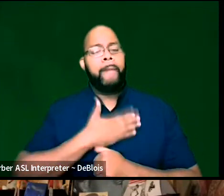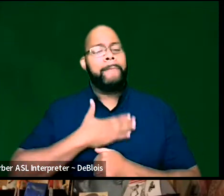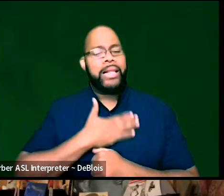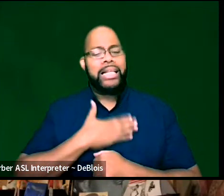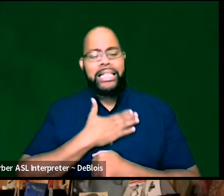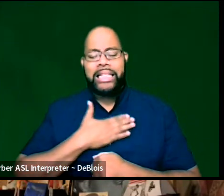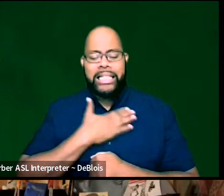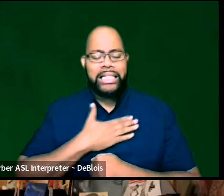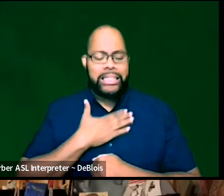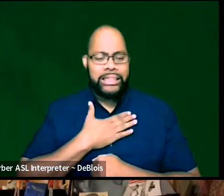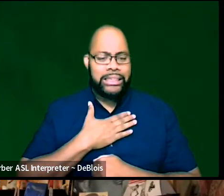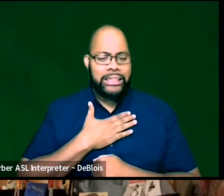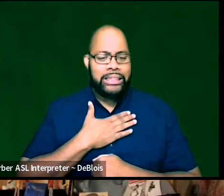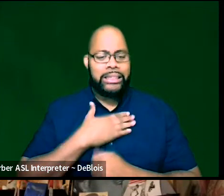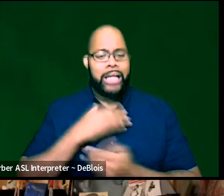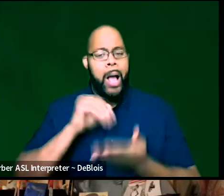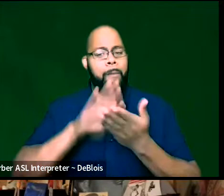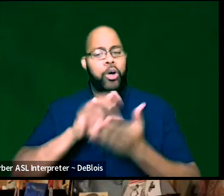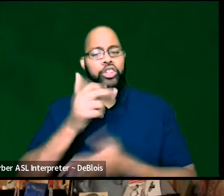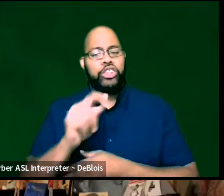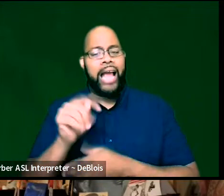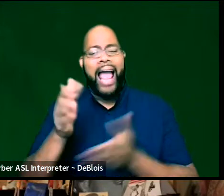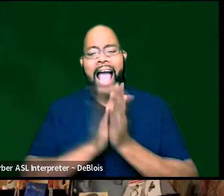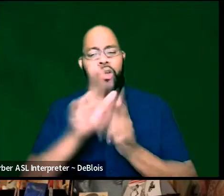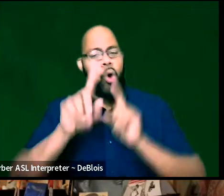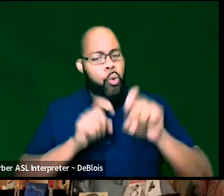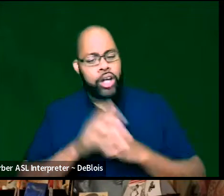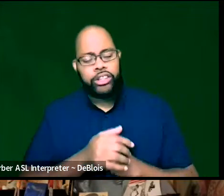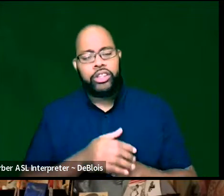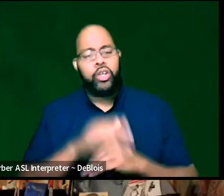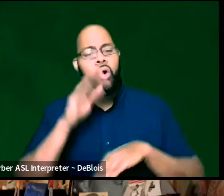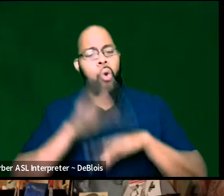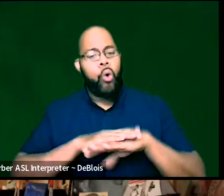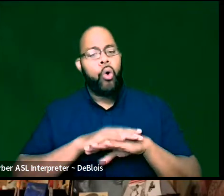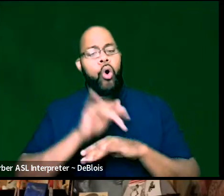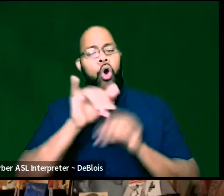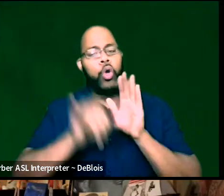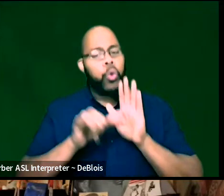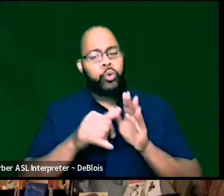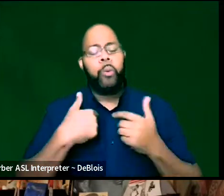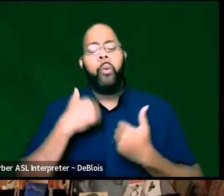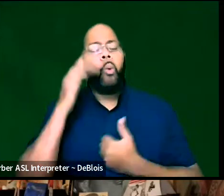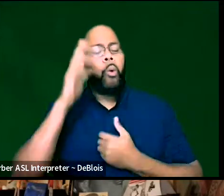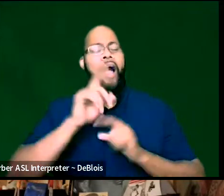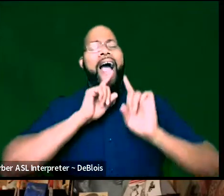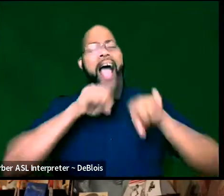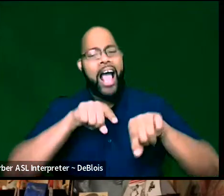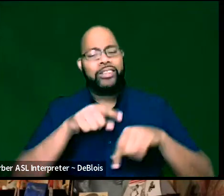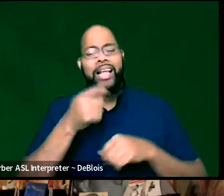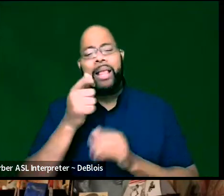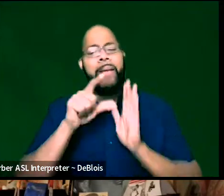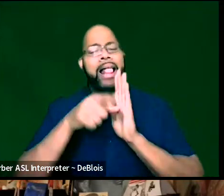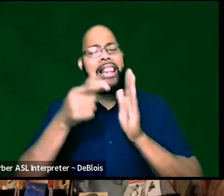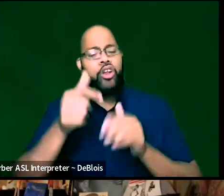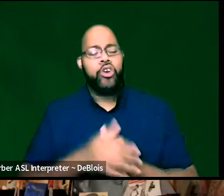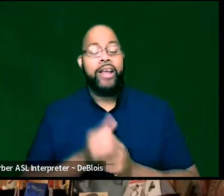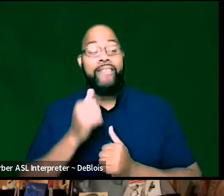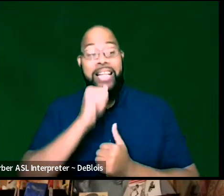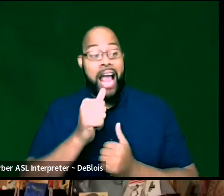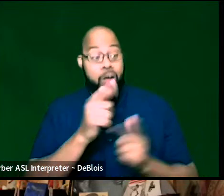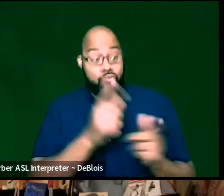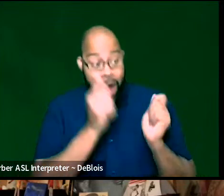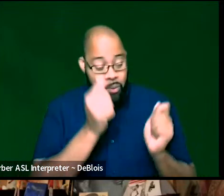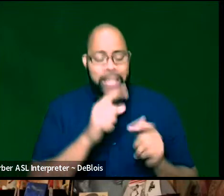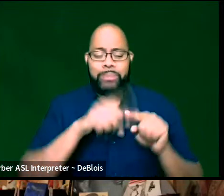please, please put in the chat, ask your questions on the YouTube. We will answer them a little bit later, if not right